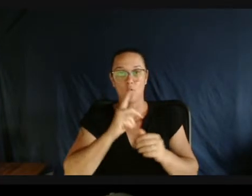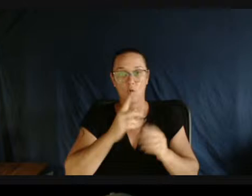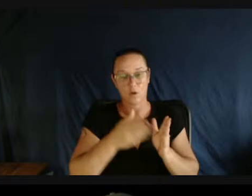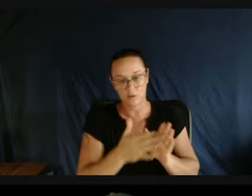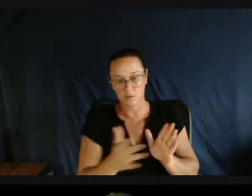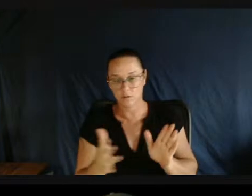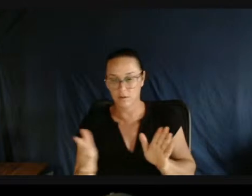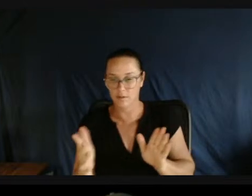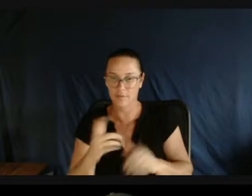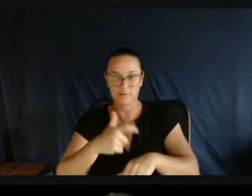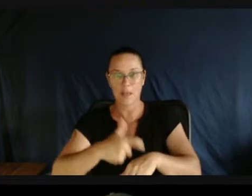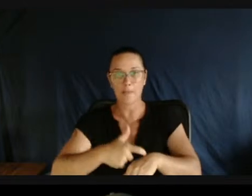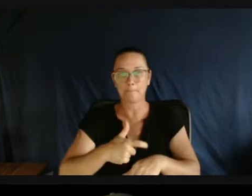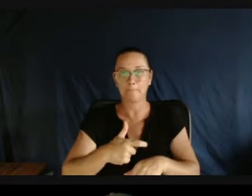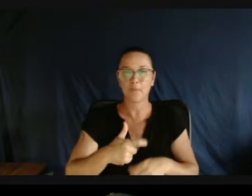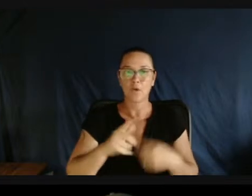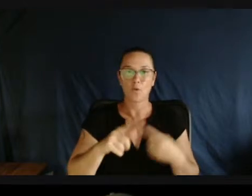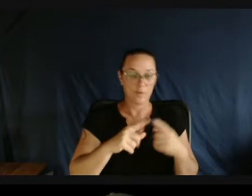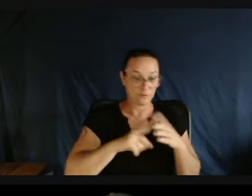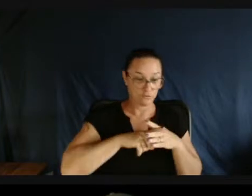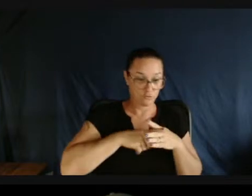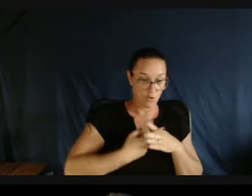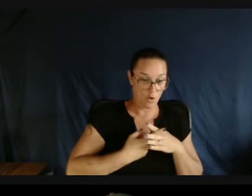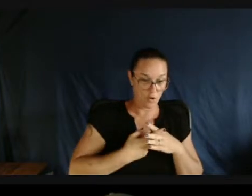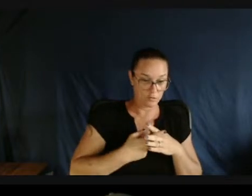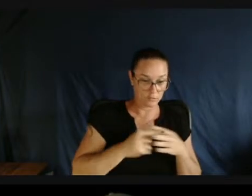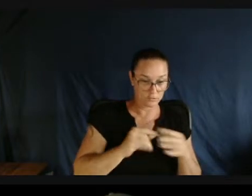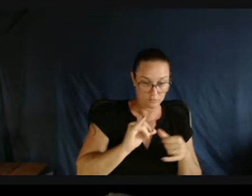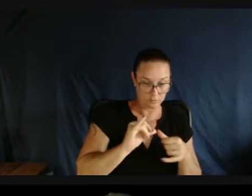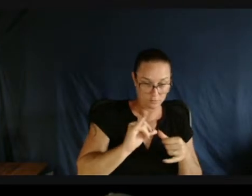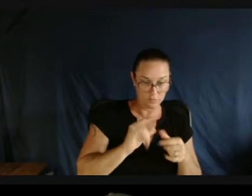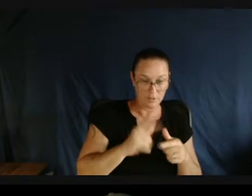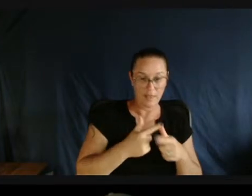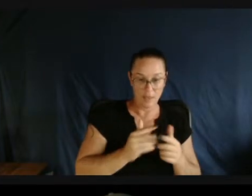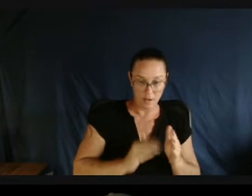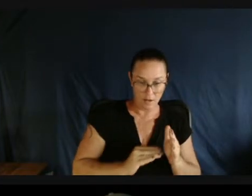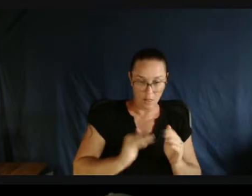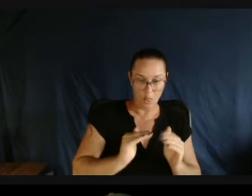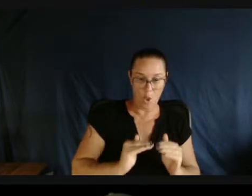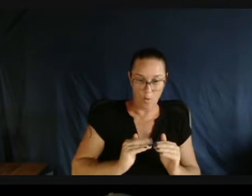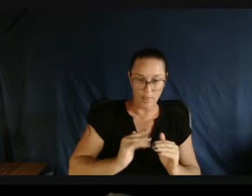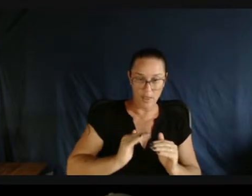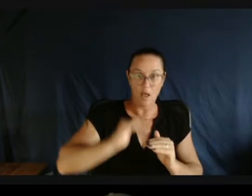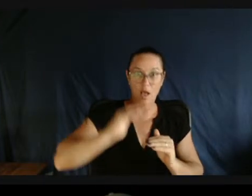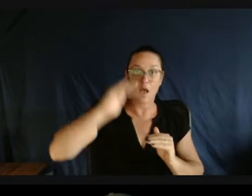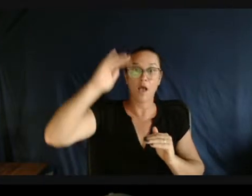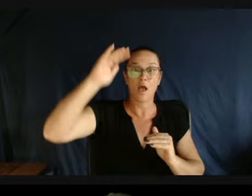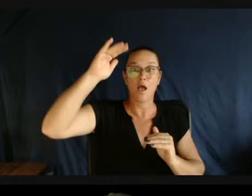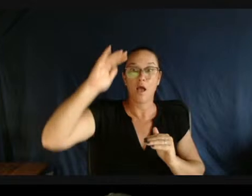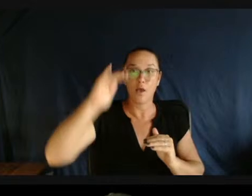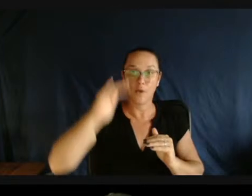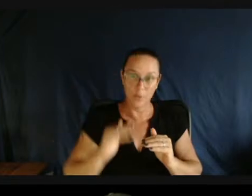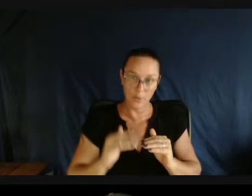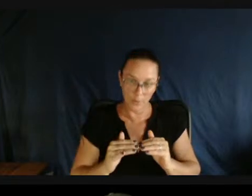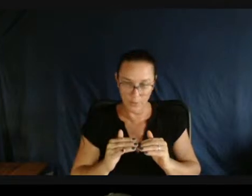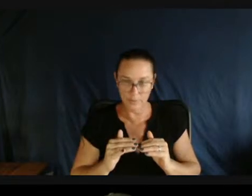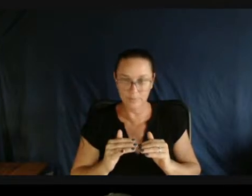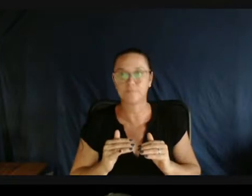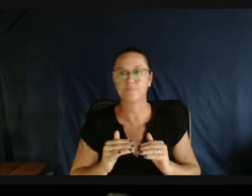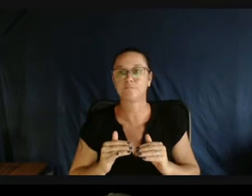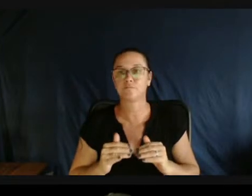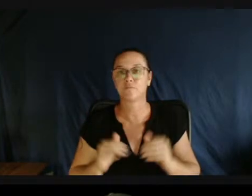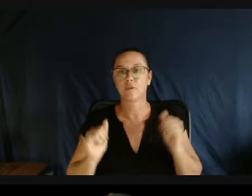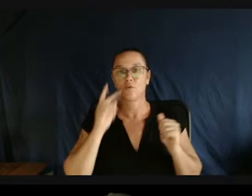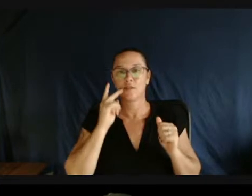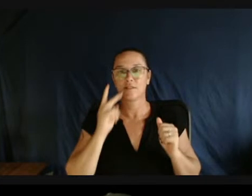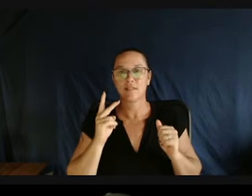tall is a fountain? Does it start off low and then shoot up? Does it start off high and then shoot down? And you can see that